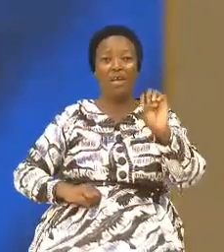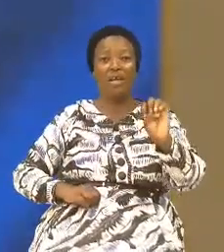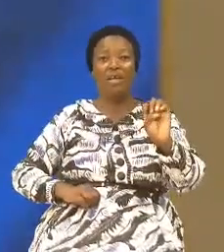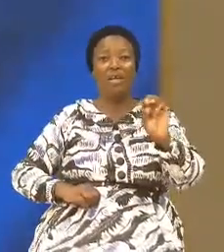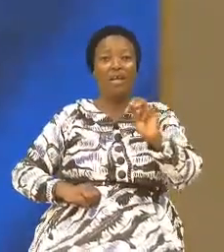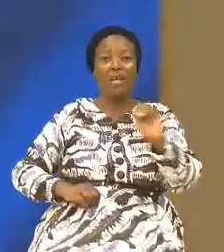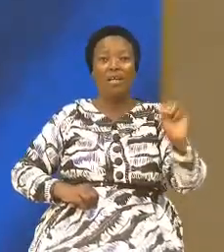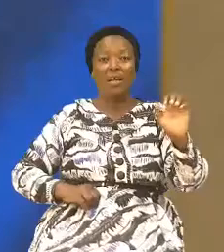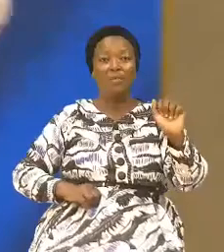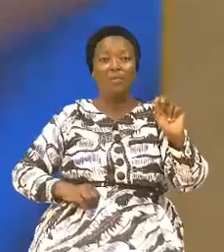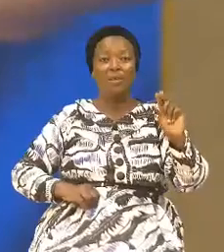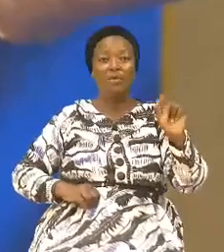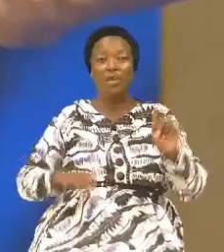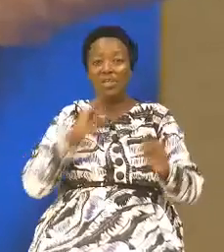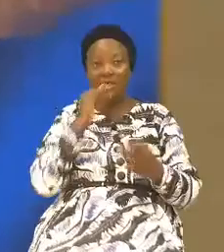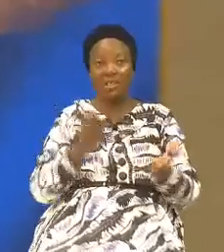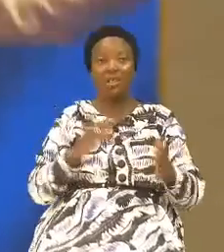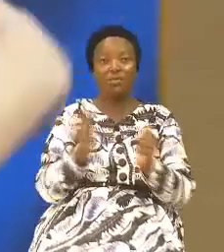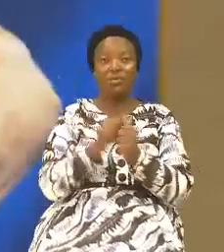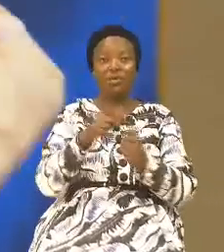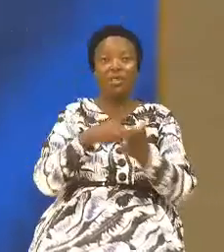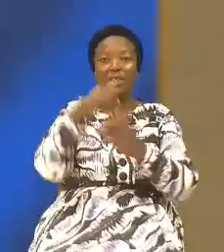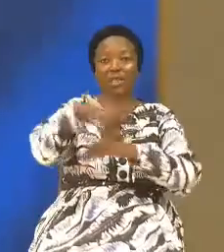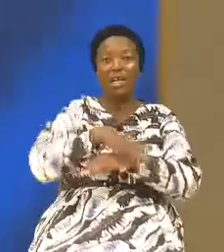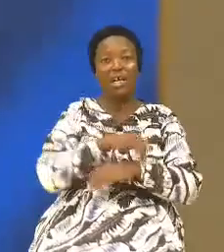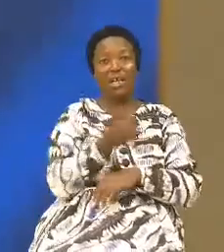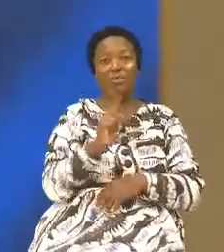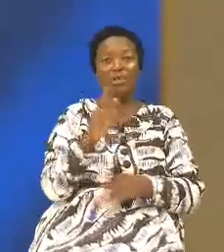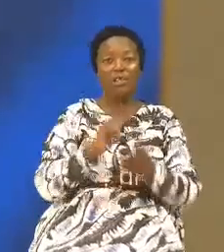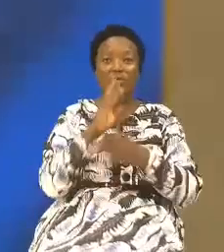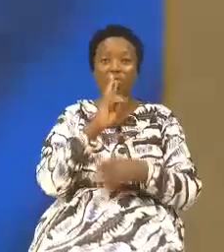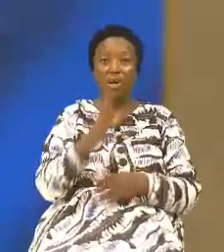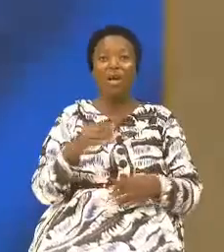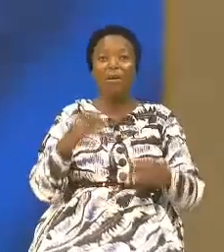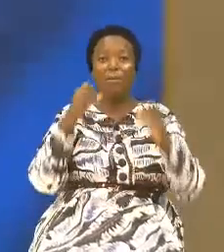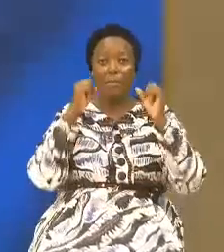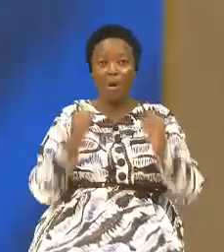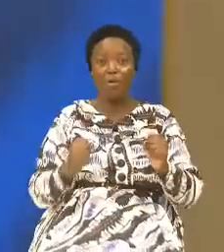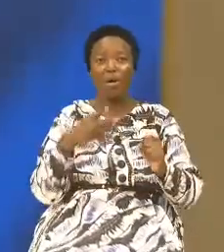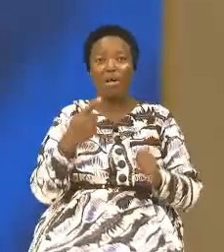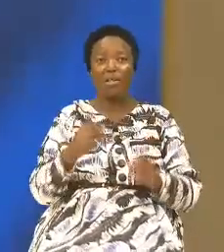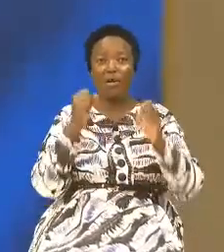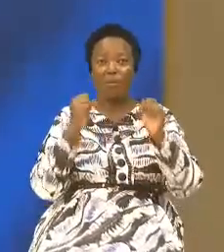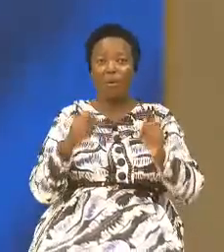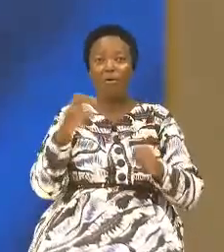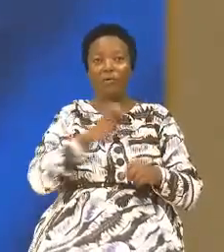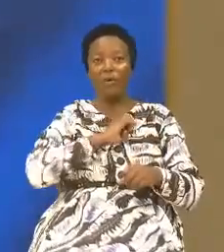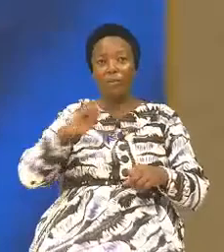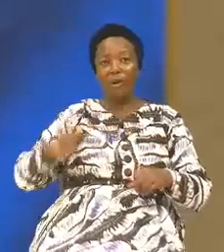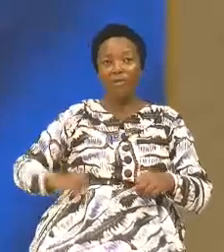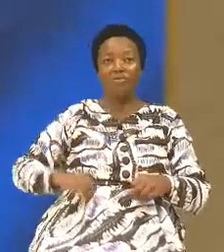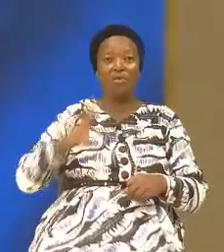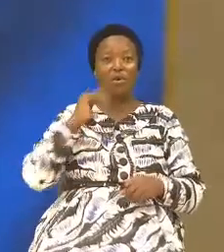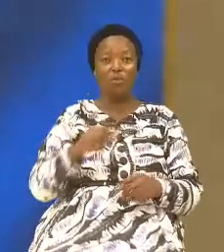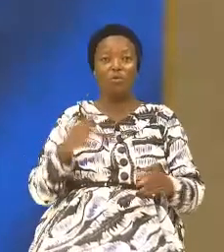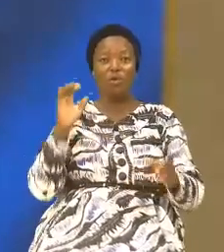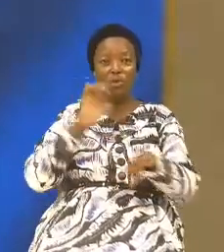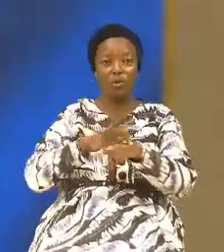you tonight. Anywhere you are, the power of Emmanuel will strike you